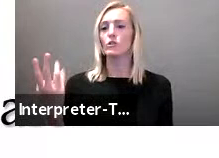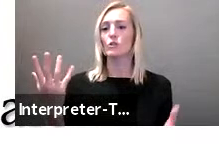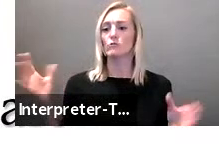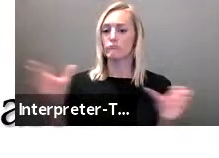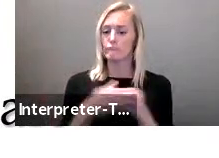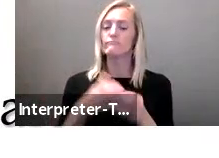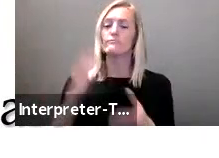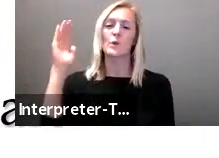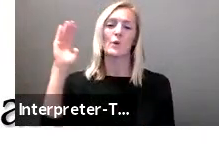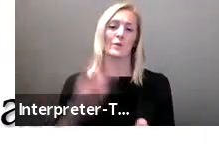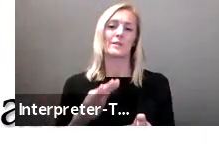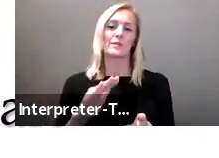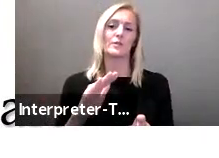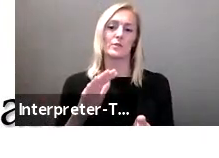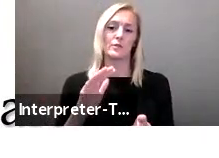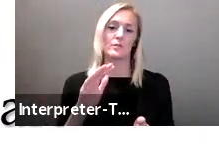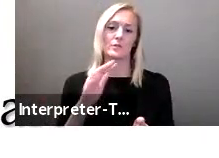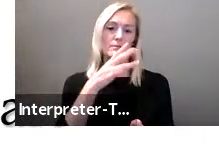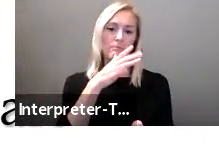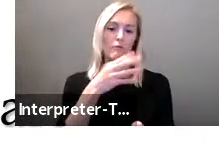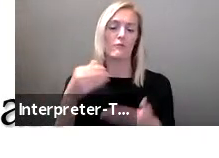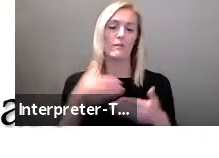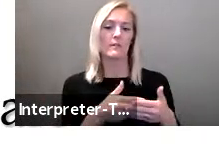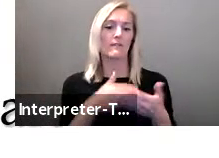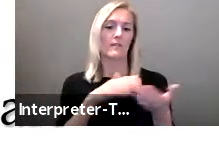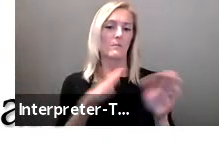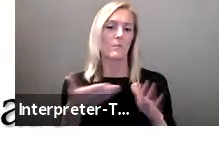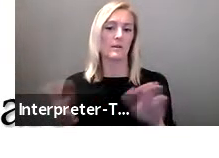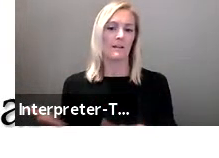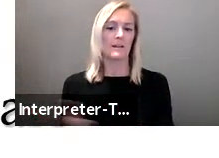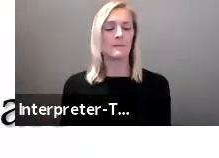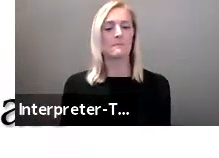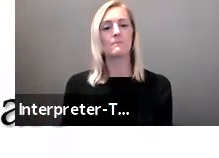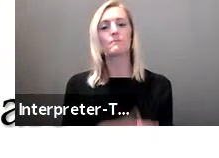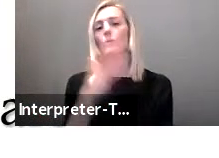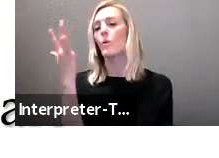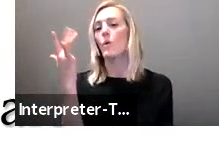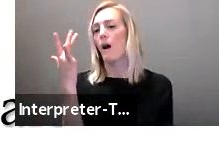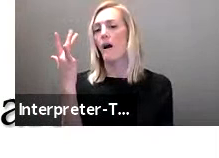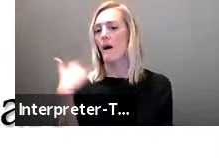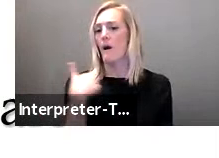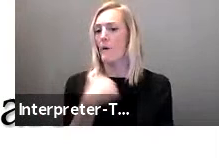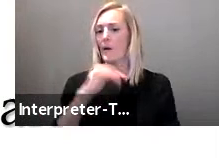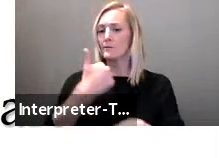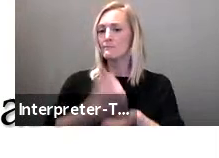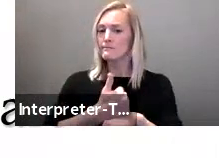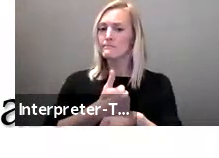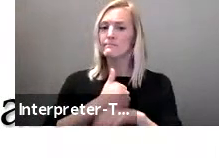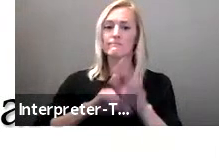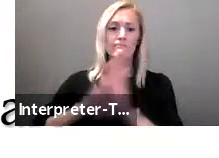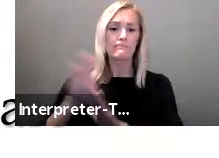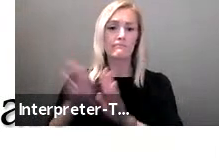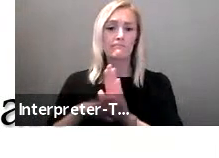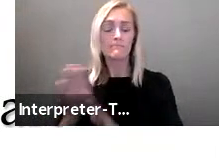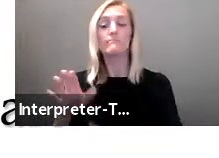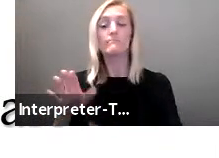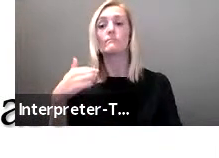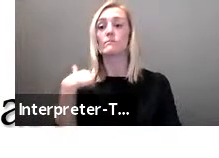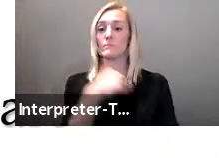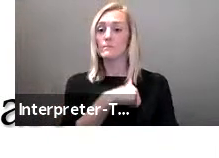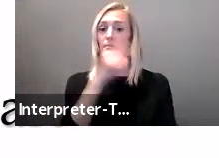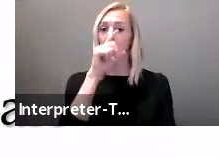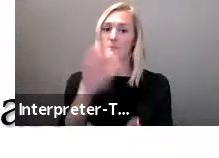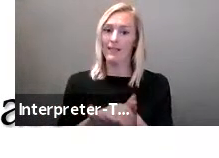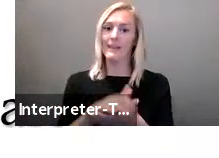reduce maternal and neonatal mortality. And why do we do this? And why is it that we have developed all of this? It's because we believe in